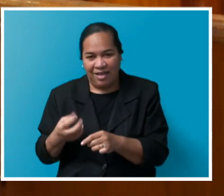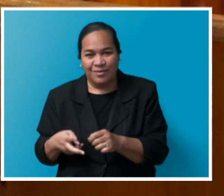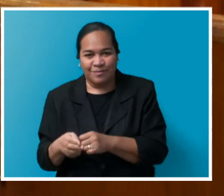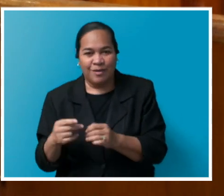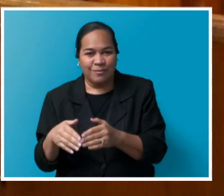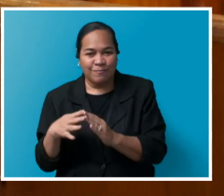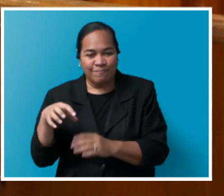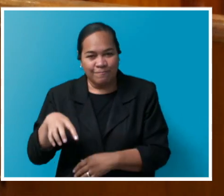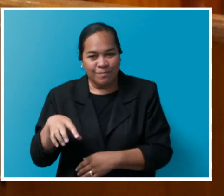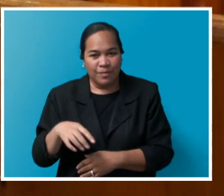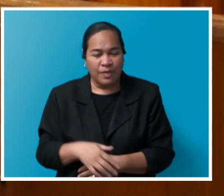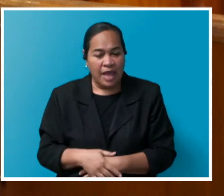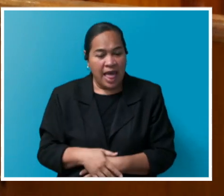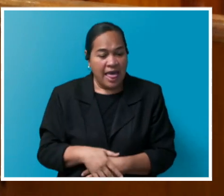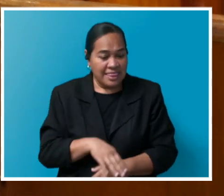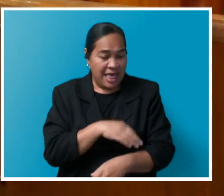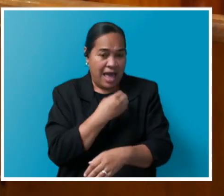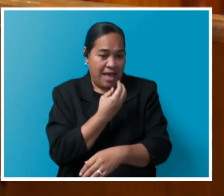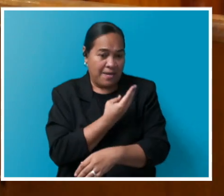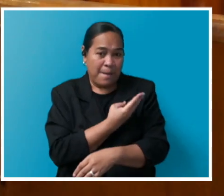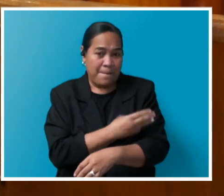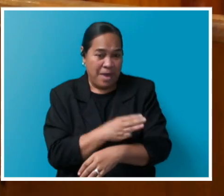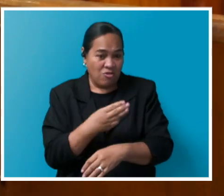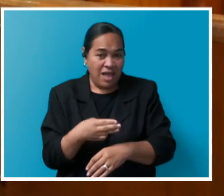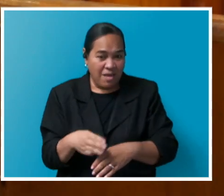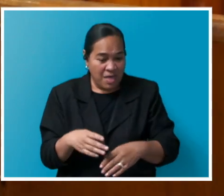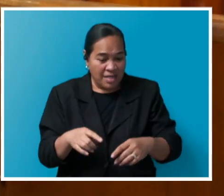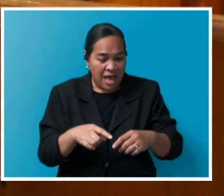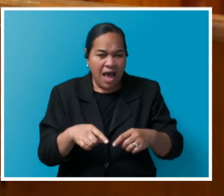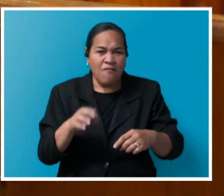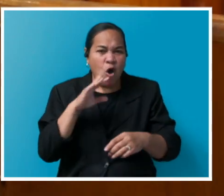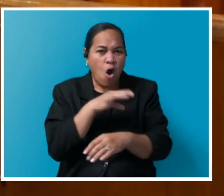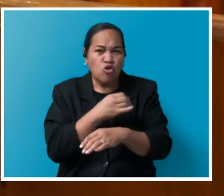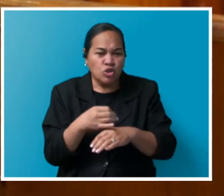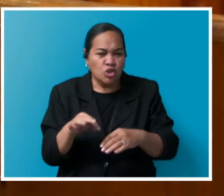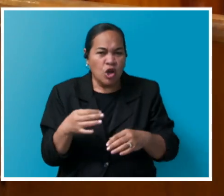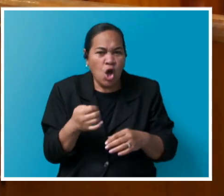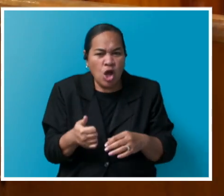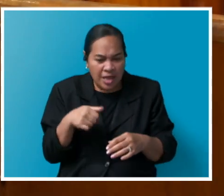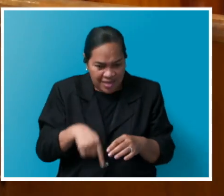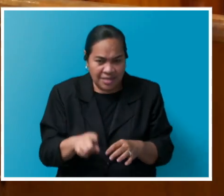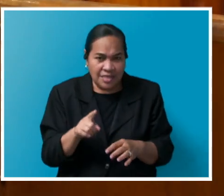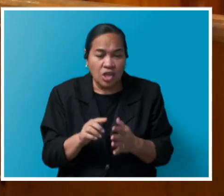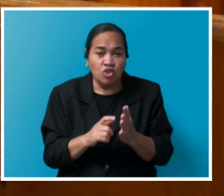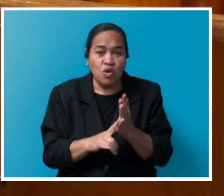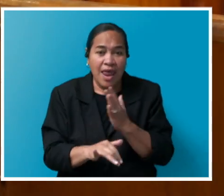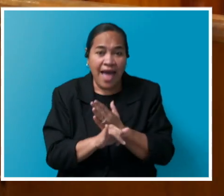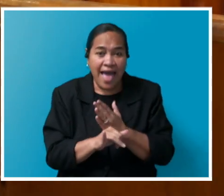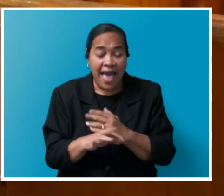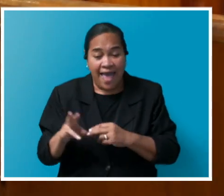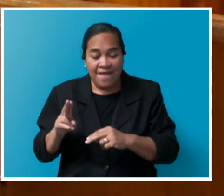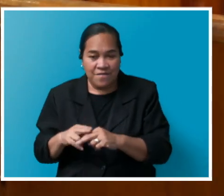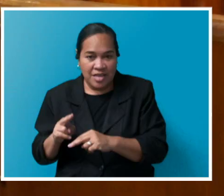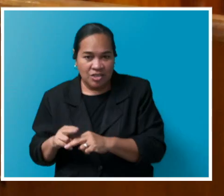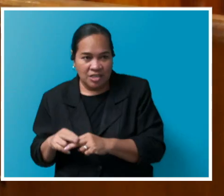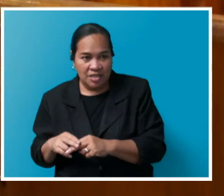The maritime boundary negotiations, the Speaker, sir, in early July this year, Fiji deposited